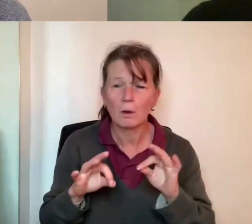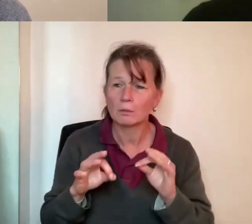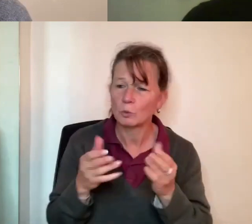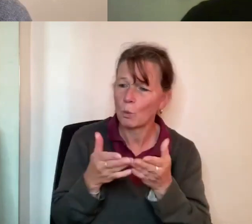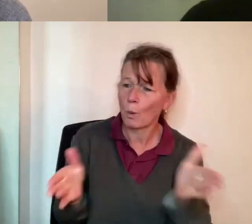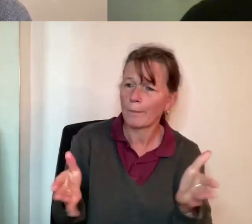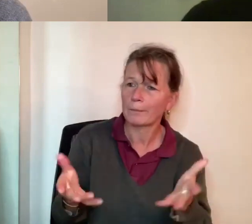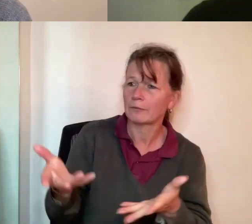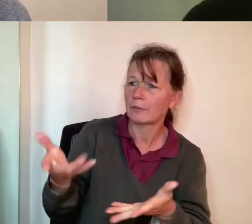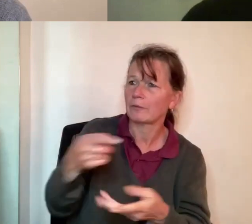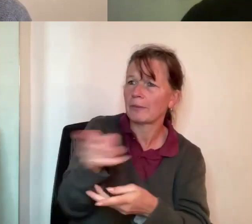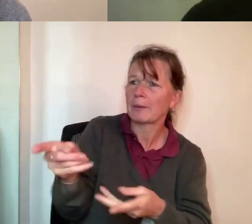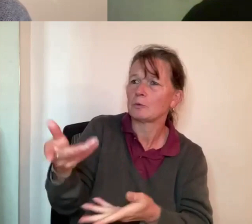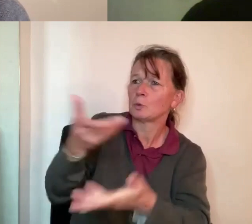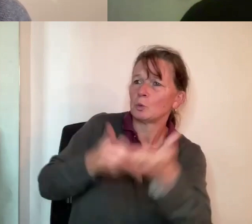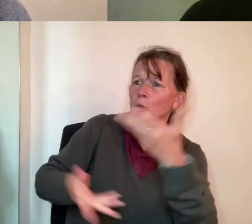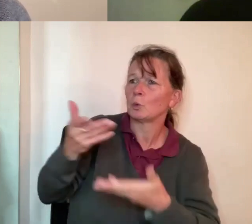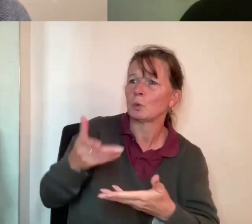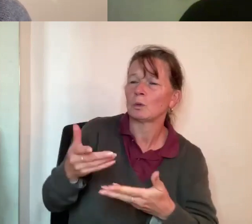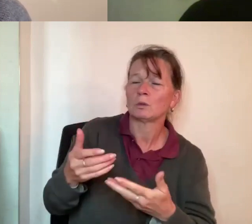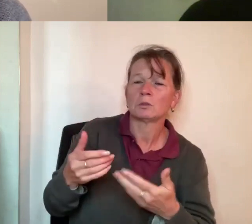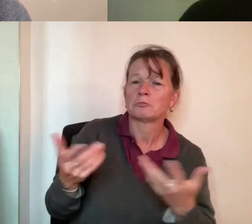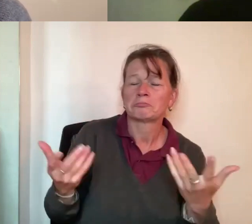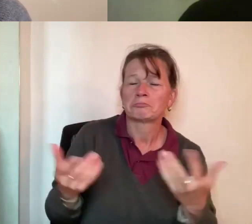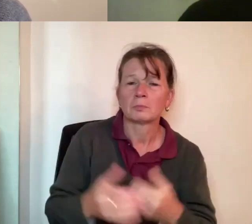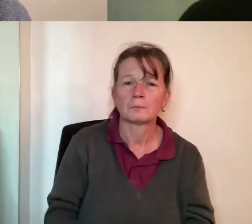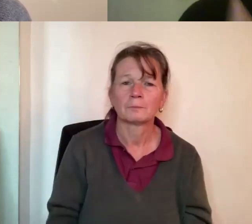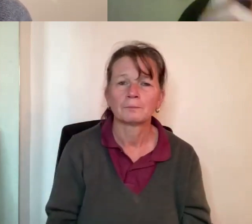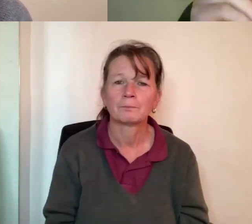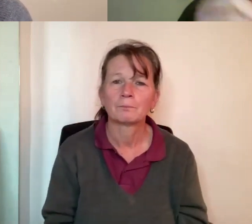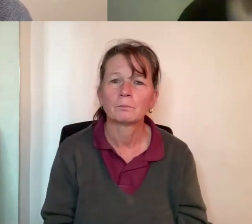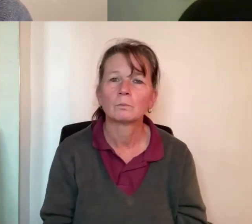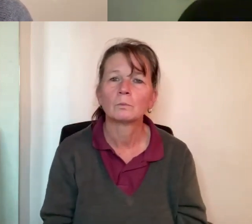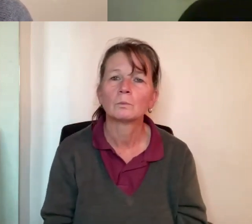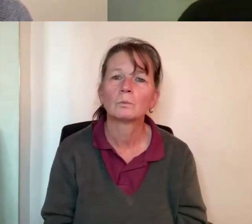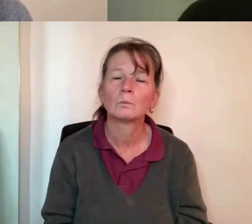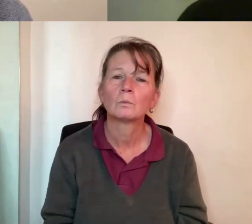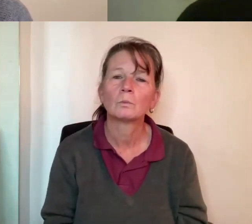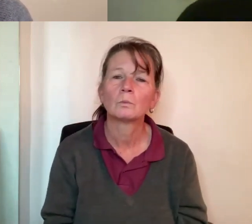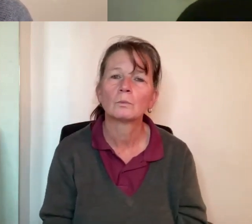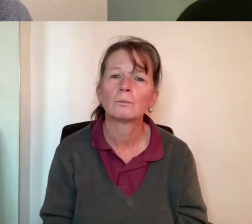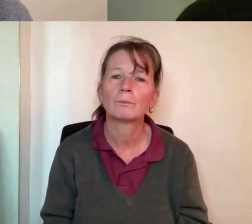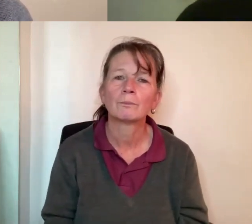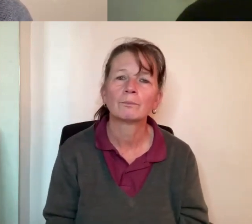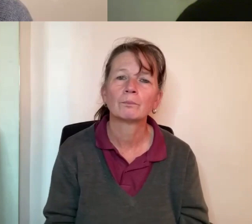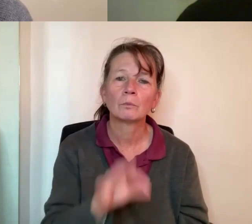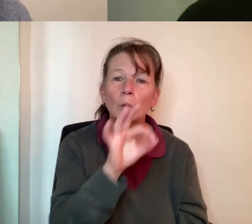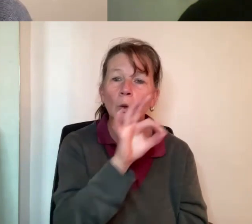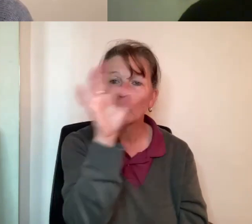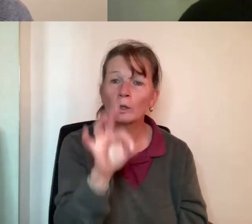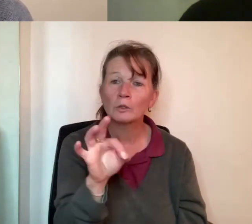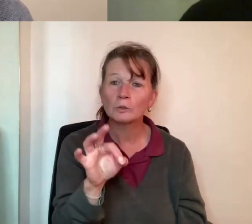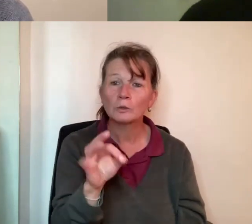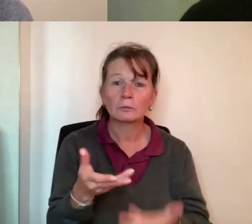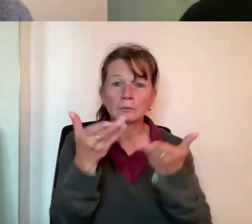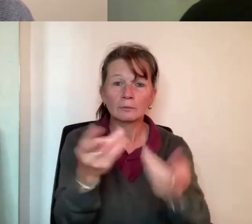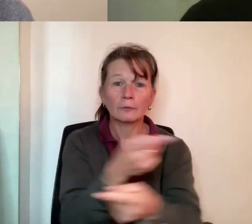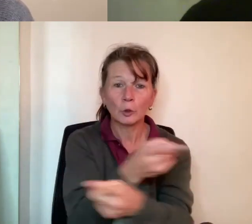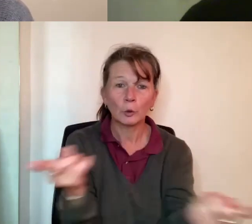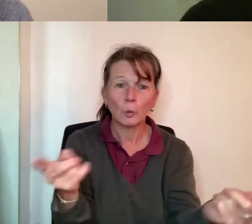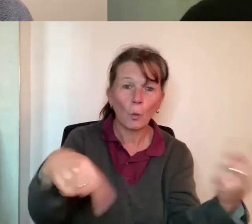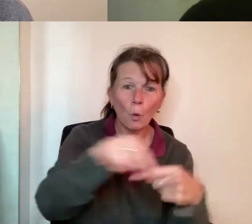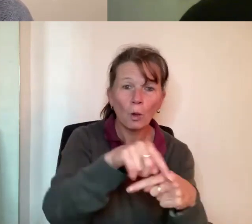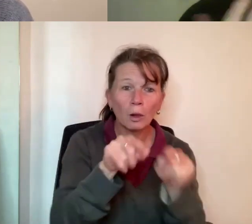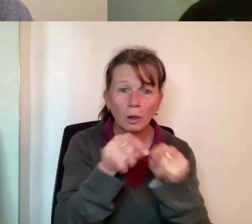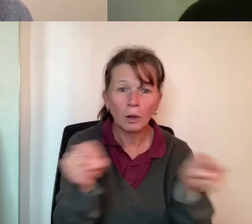auditioning system as an exercise. This is a question I have for everyone here as well, actually, in terms of, because when